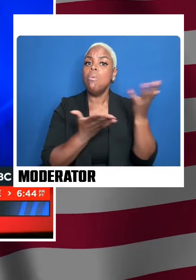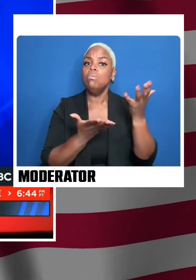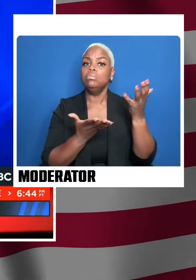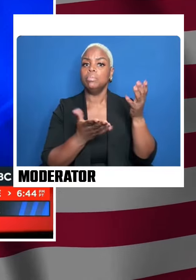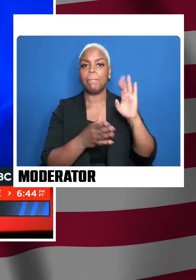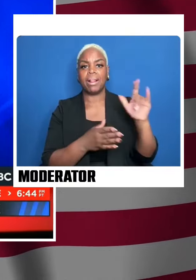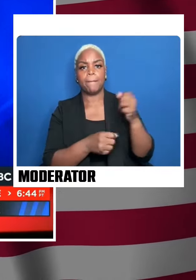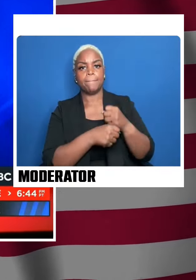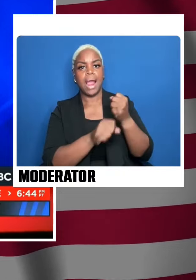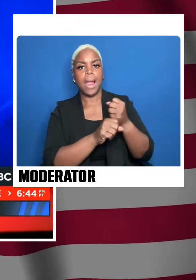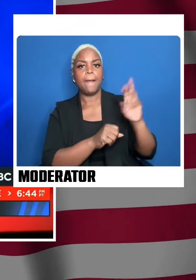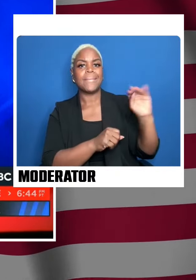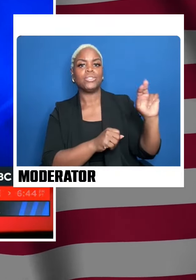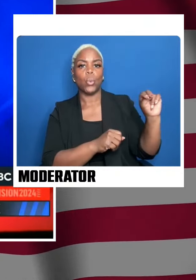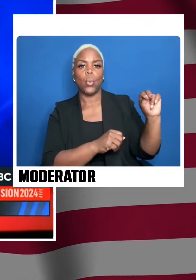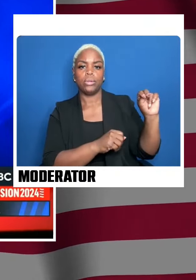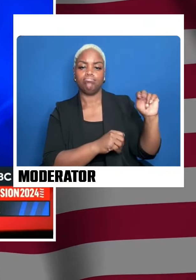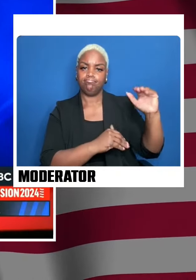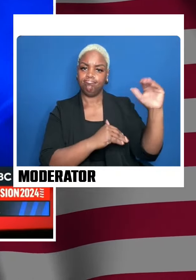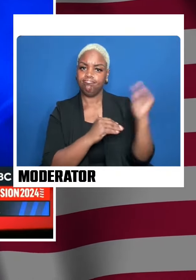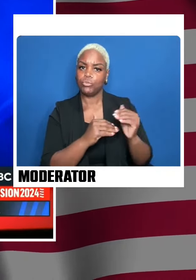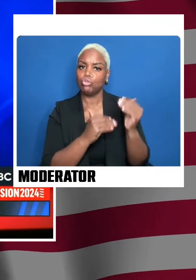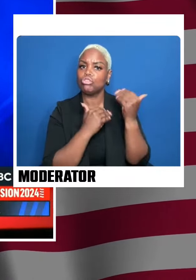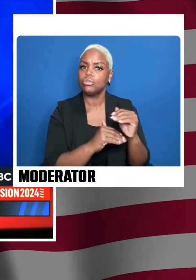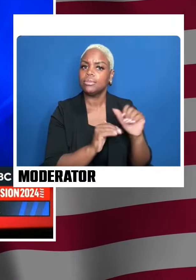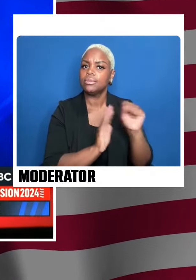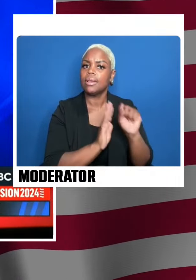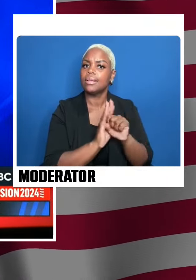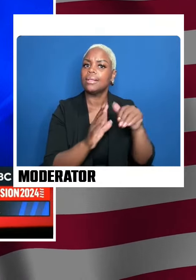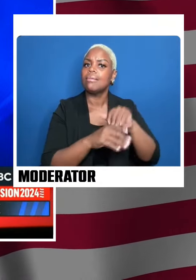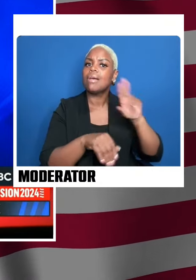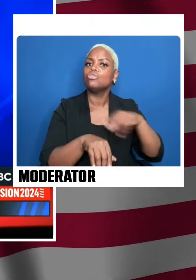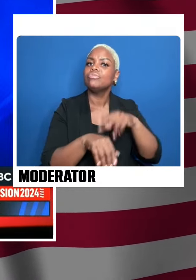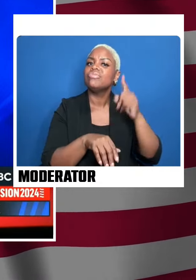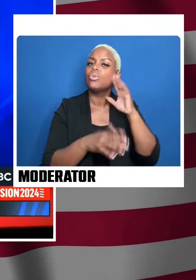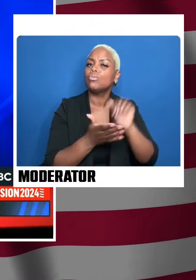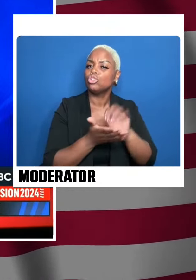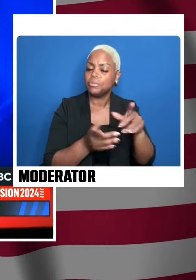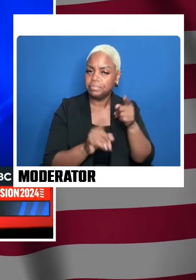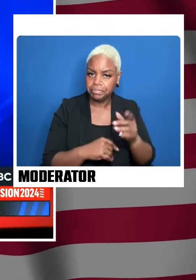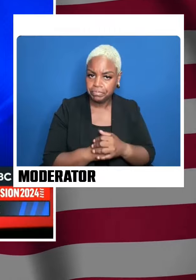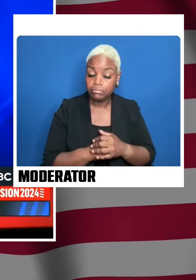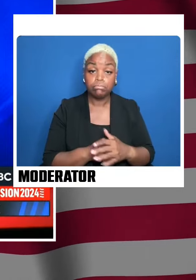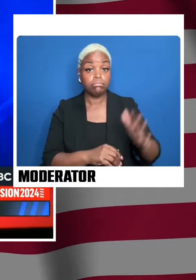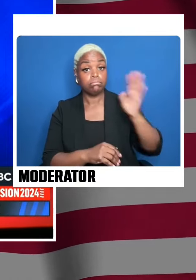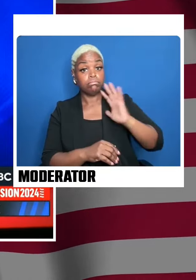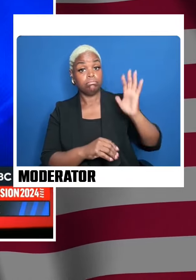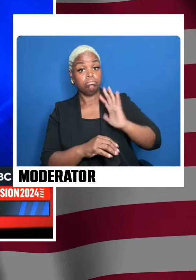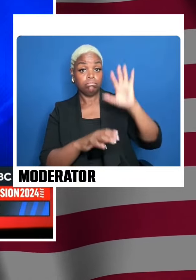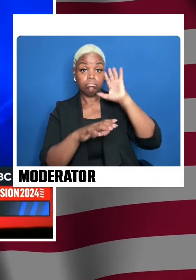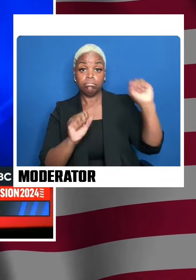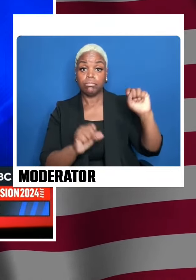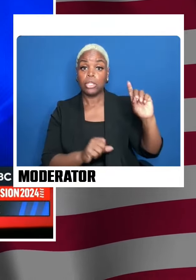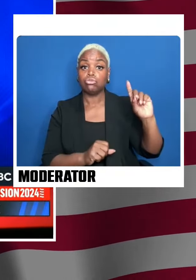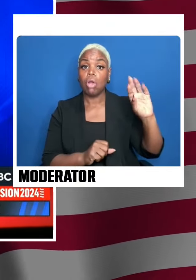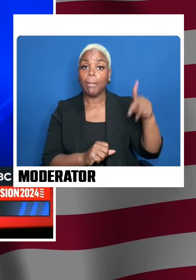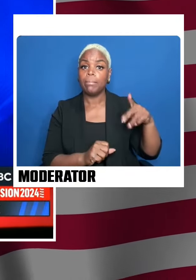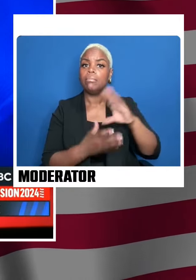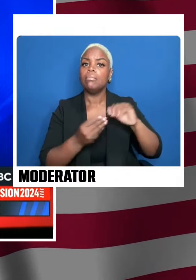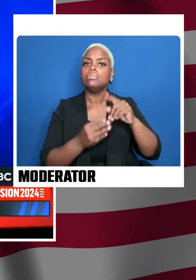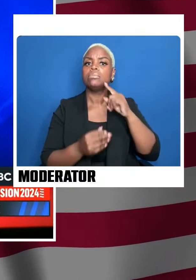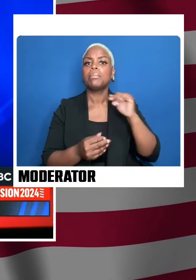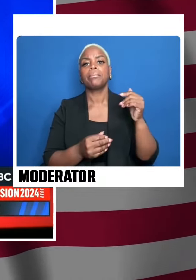believe abortion, quote, in the 9th month is absolutely fine. Yes or no? Is that what you support? I'll give you 2 minutes. That's not